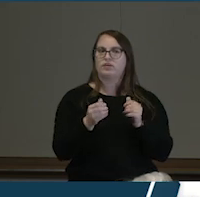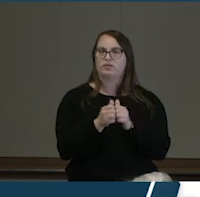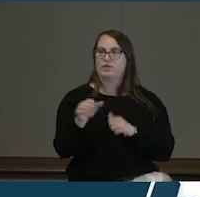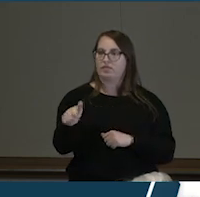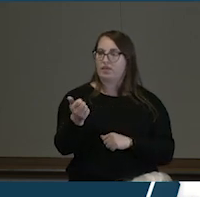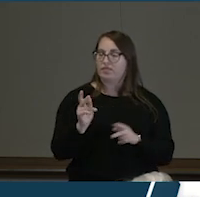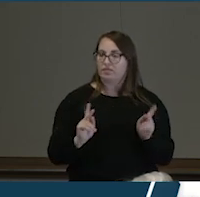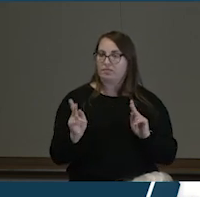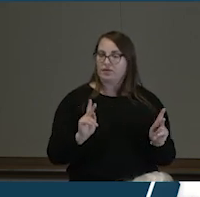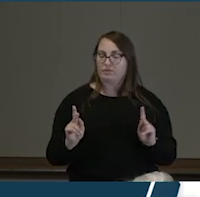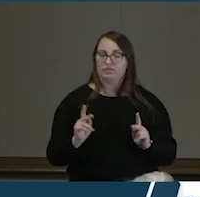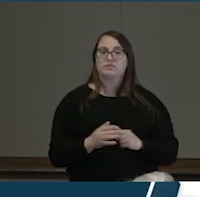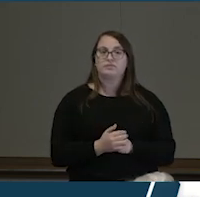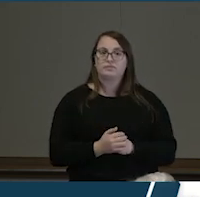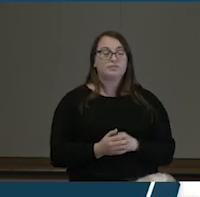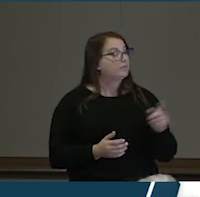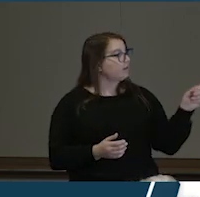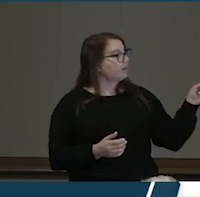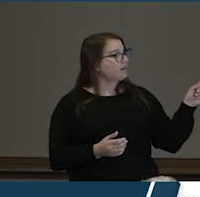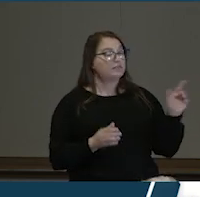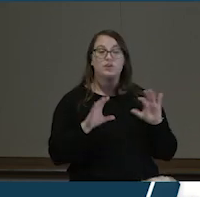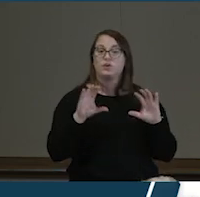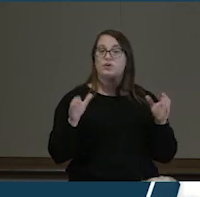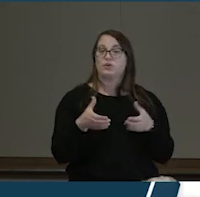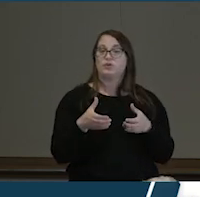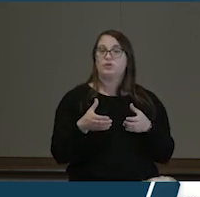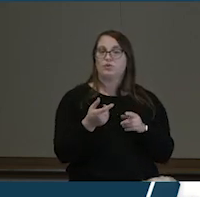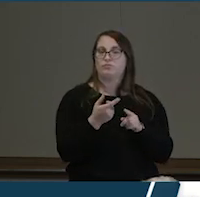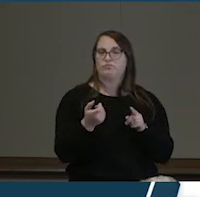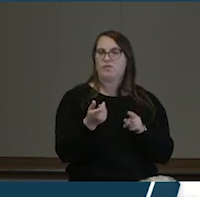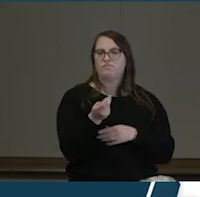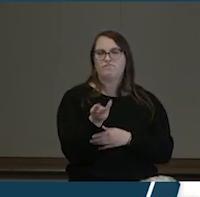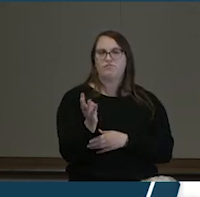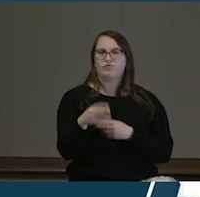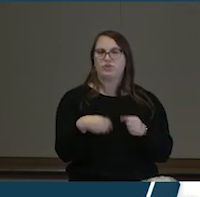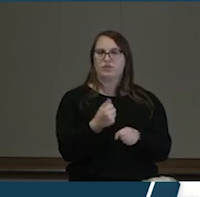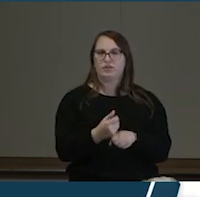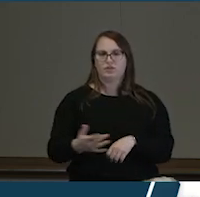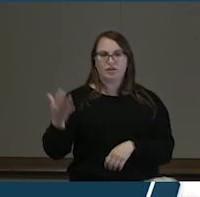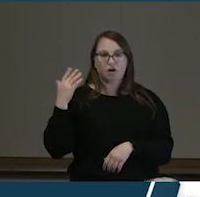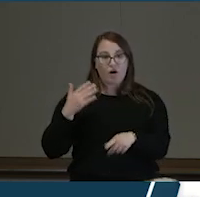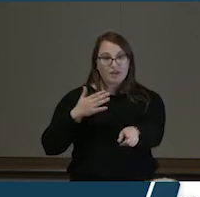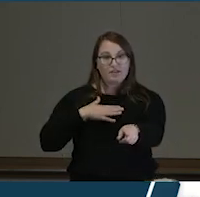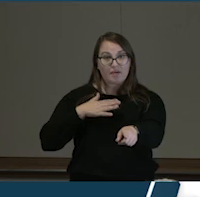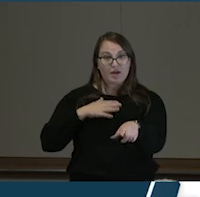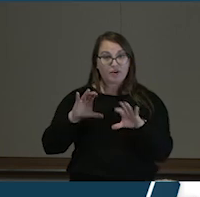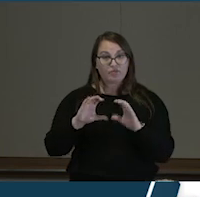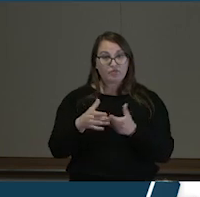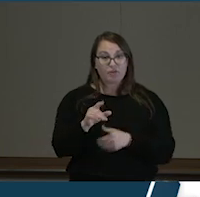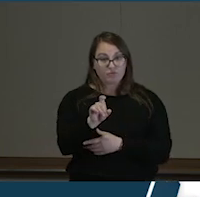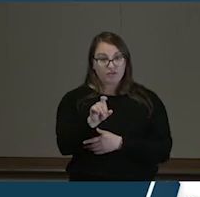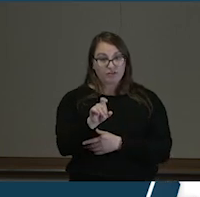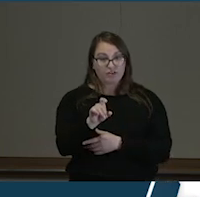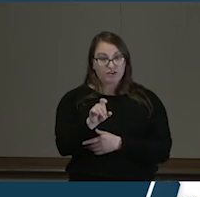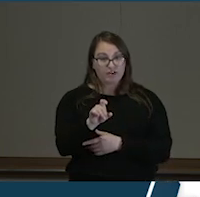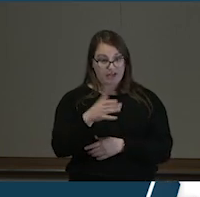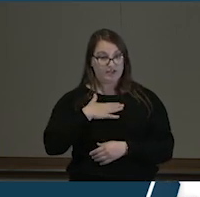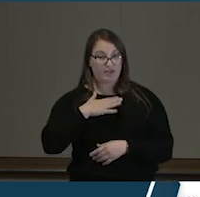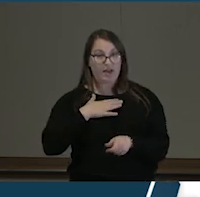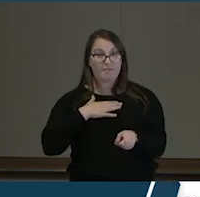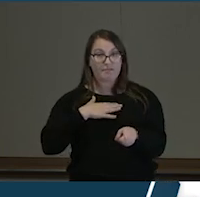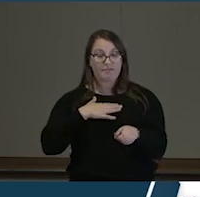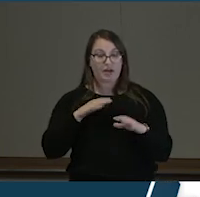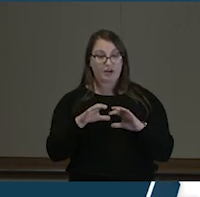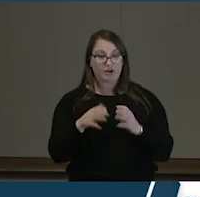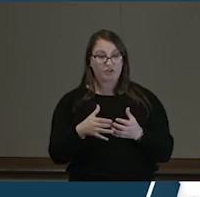This is also a group from a couple years ago from our Partners in Policymaking class. Is that one of my groups? Hmm? Is that one of the